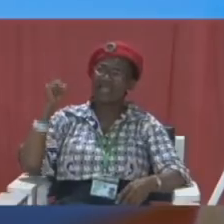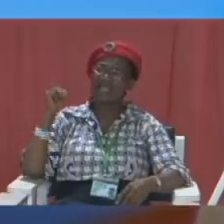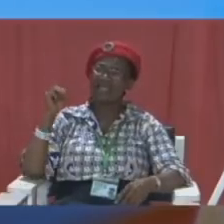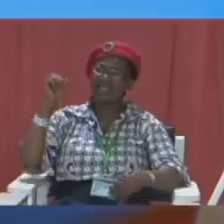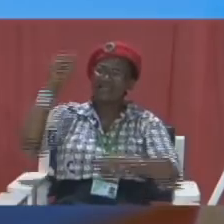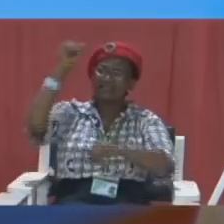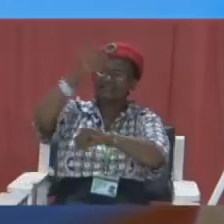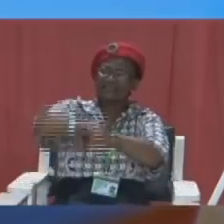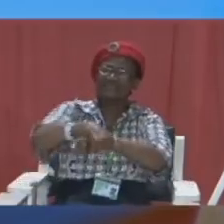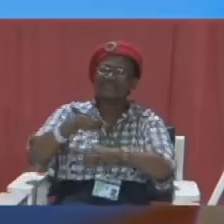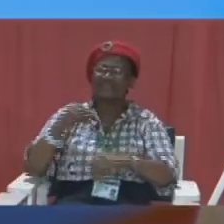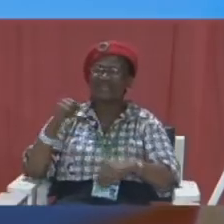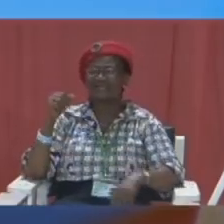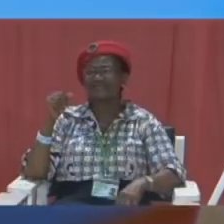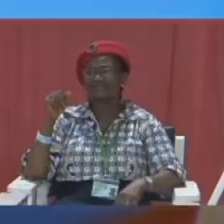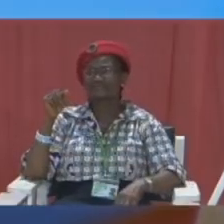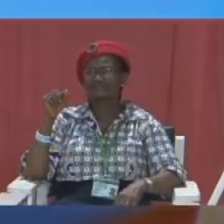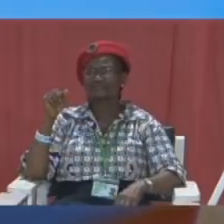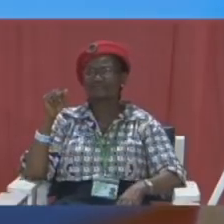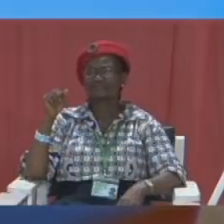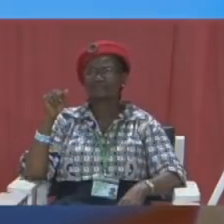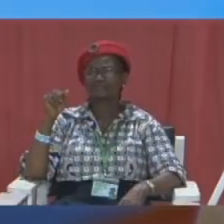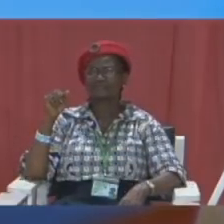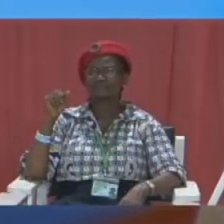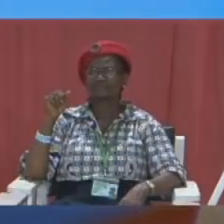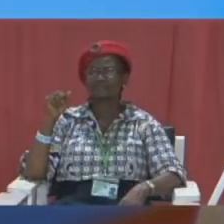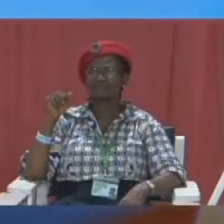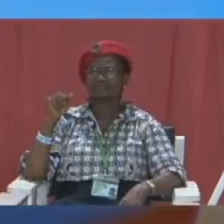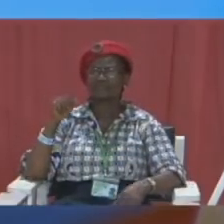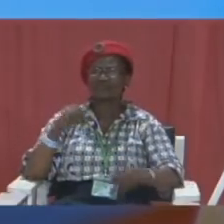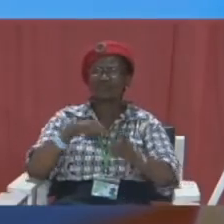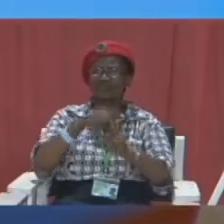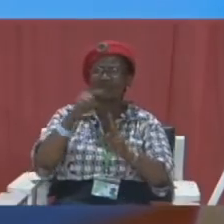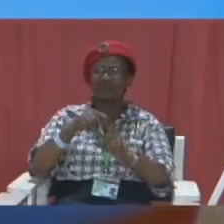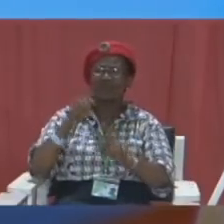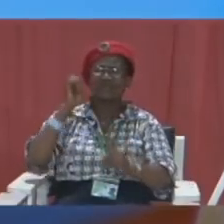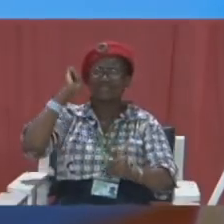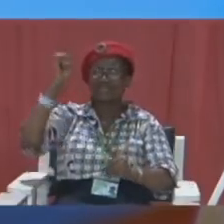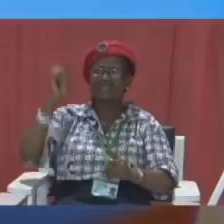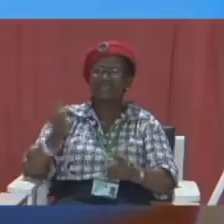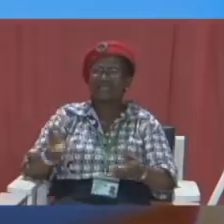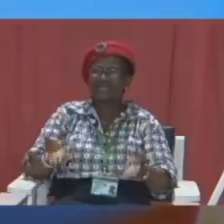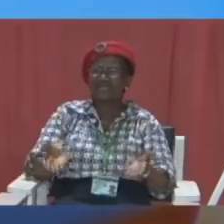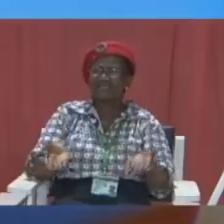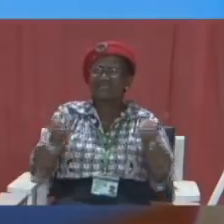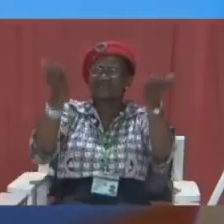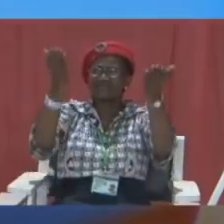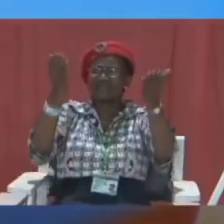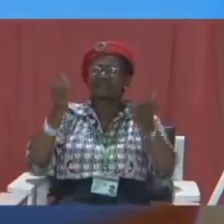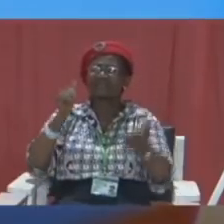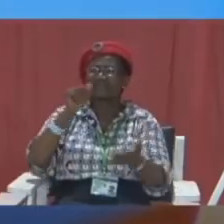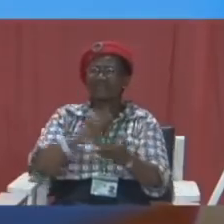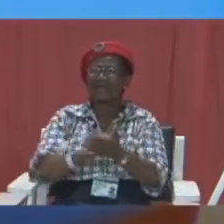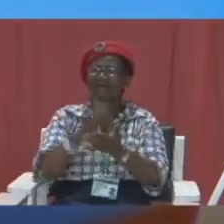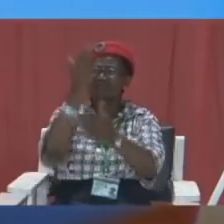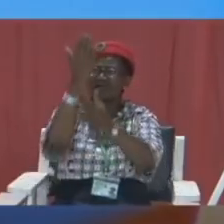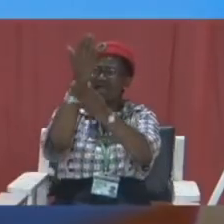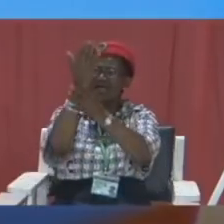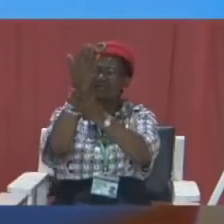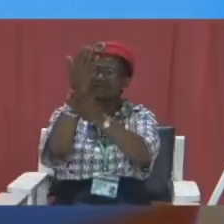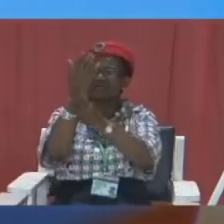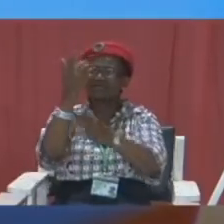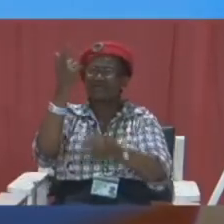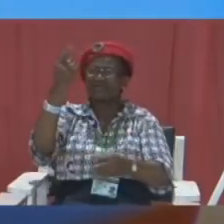Amaleki won di alubole. When he lifted that hand, nigba to gbe won yen soke, the Red Sea